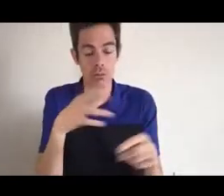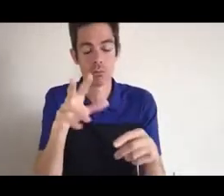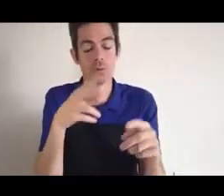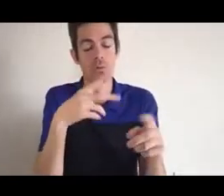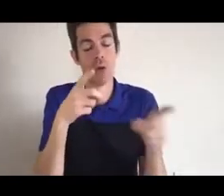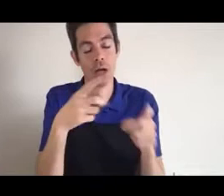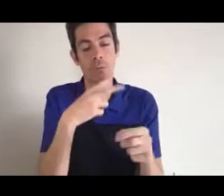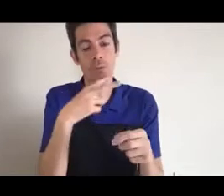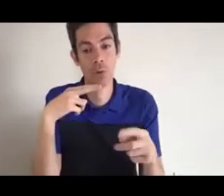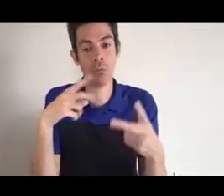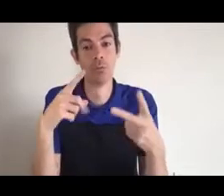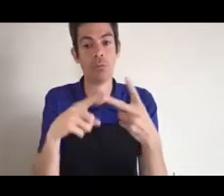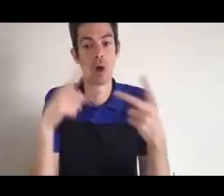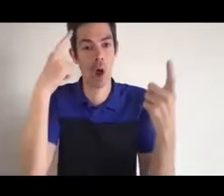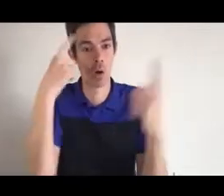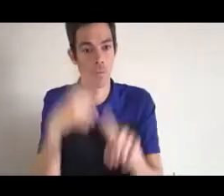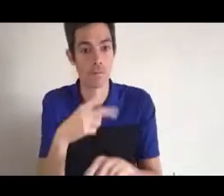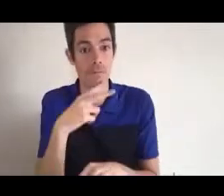verbs